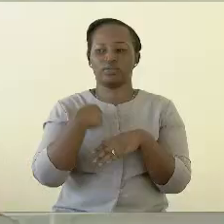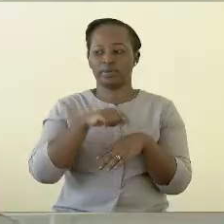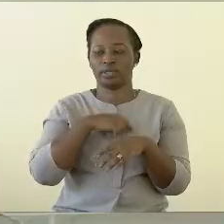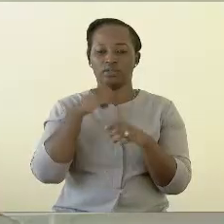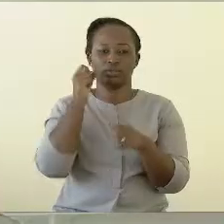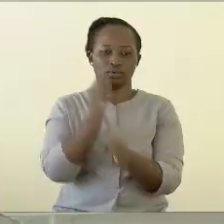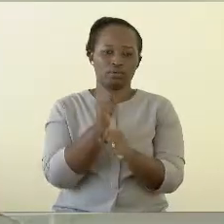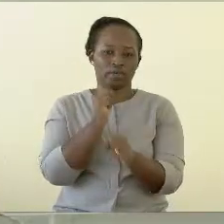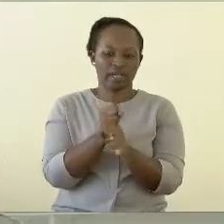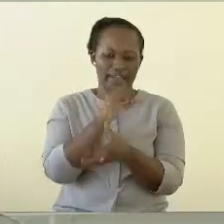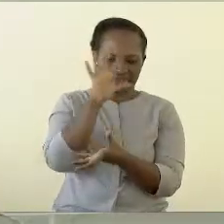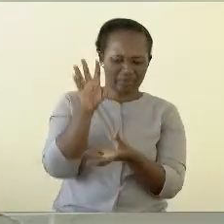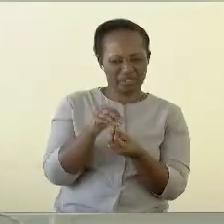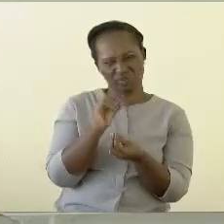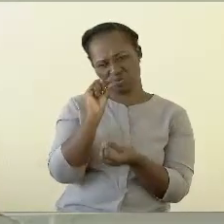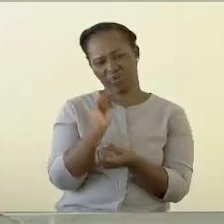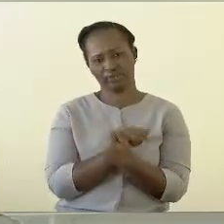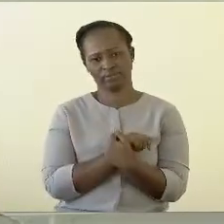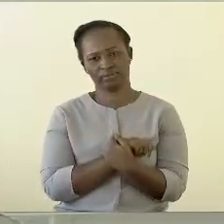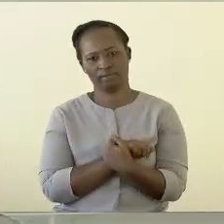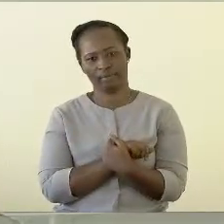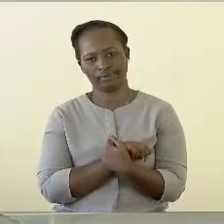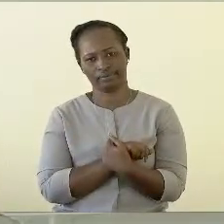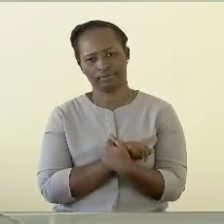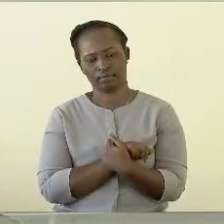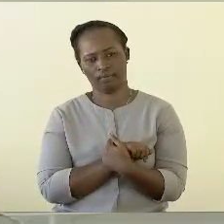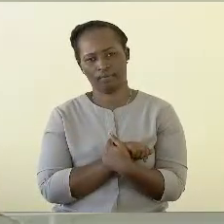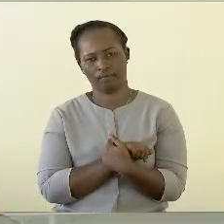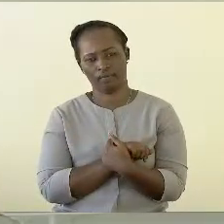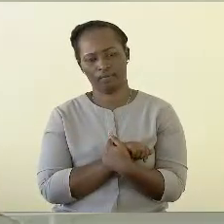bit of evaluation, like a fallback, and say,